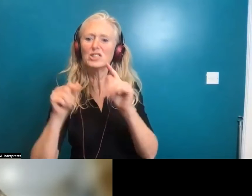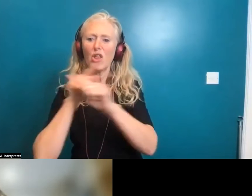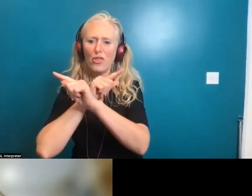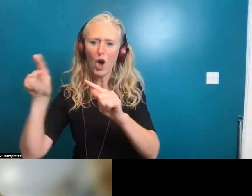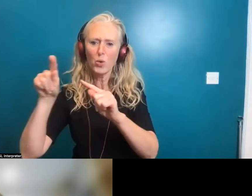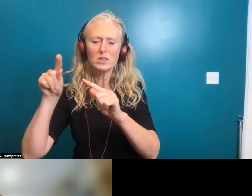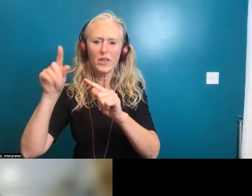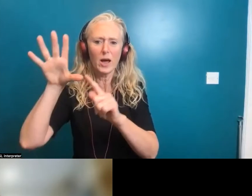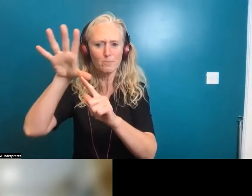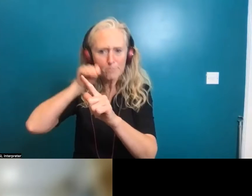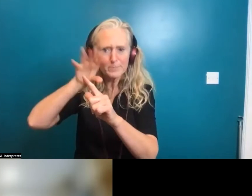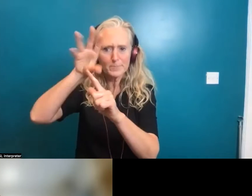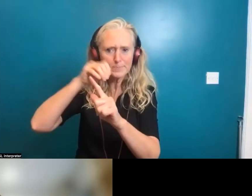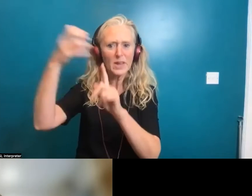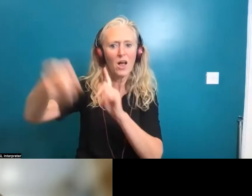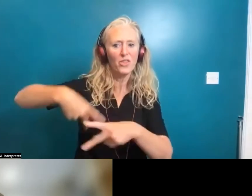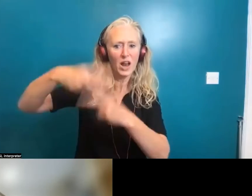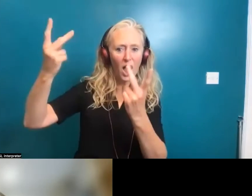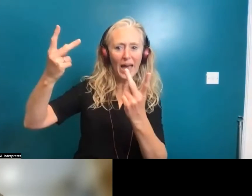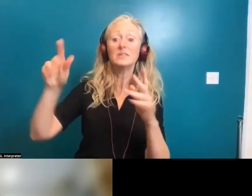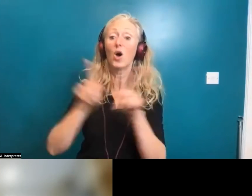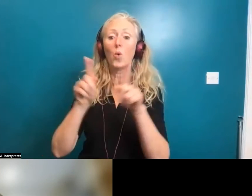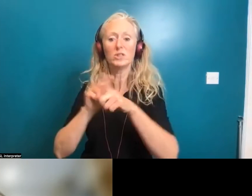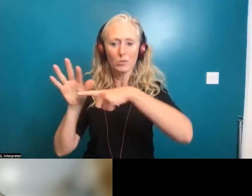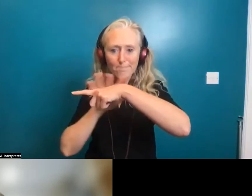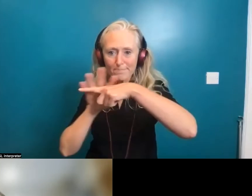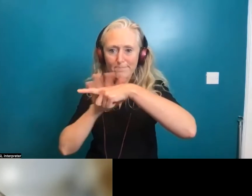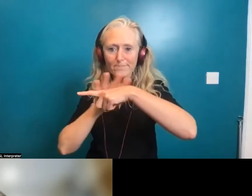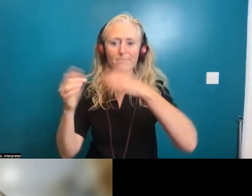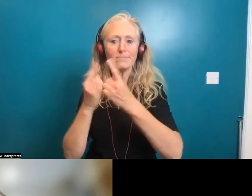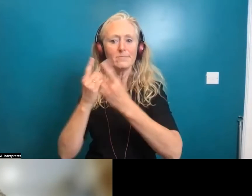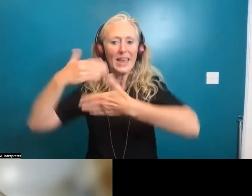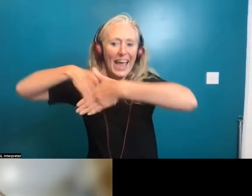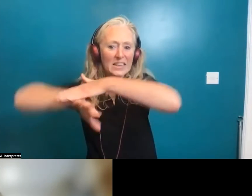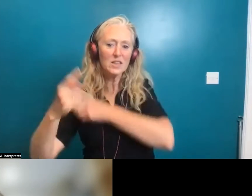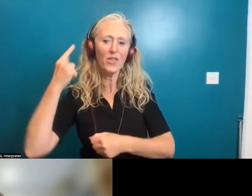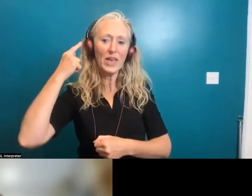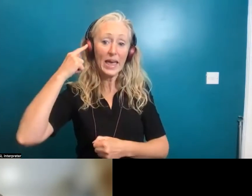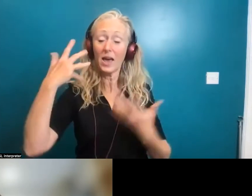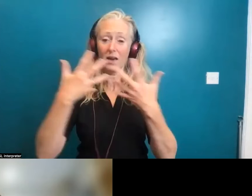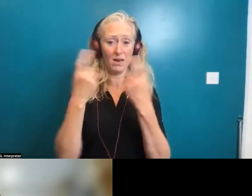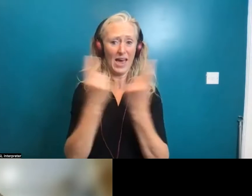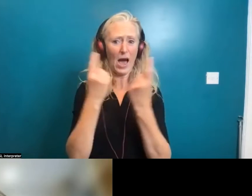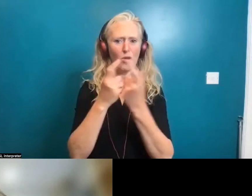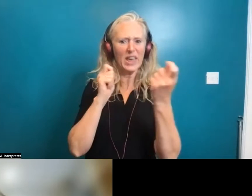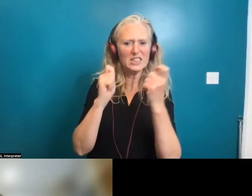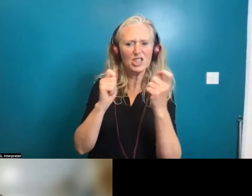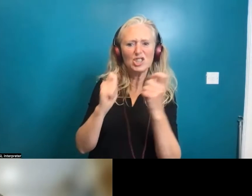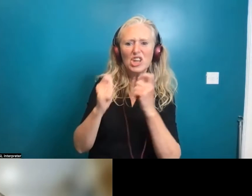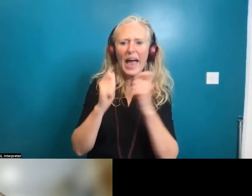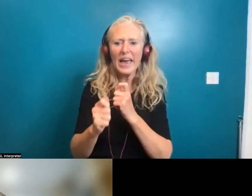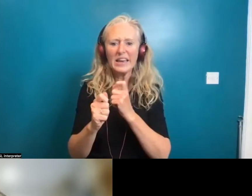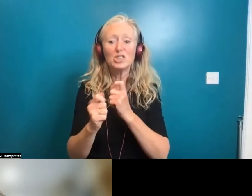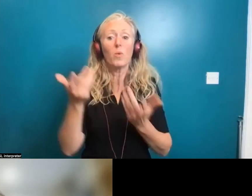ear. And so in Usher, we may look at how those cells change over time on scans of the eye, for example,